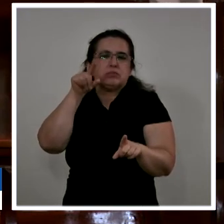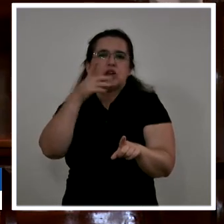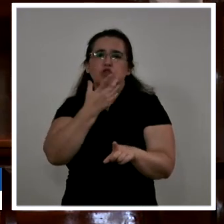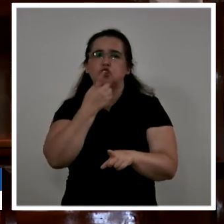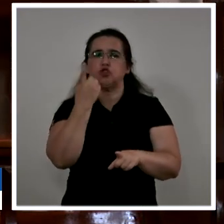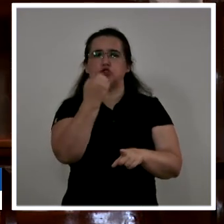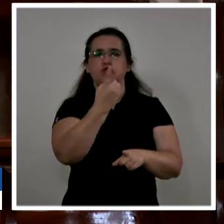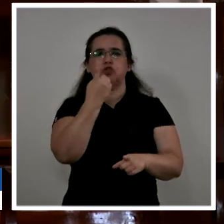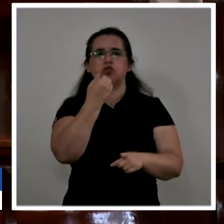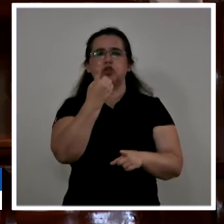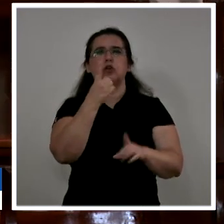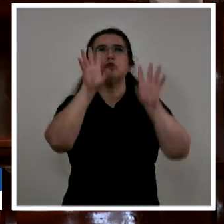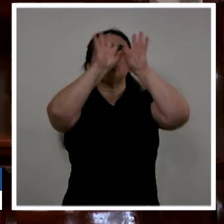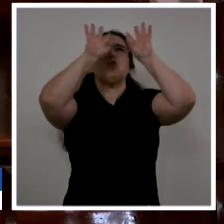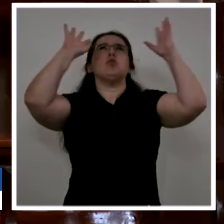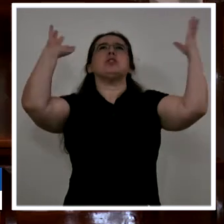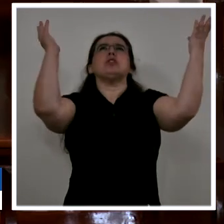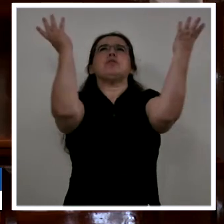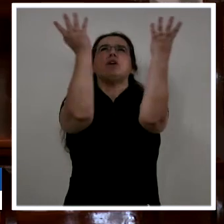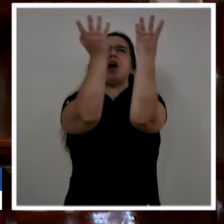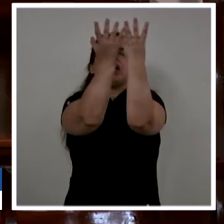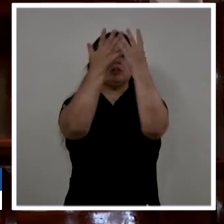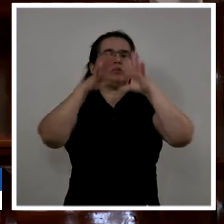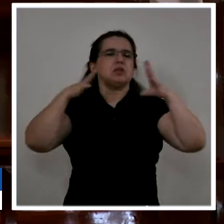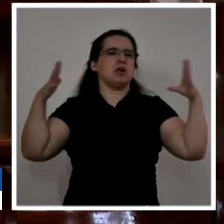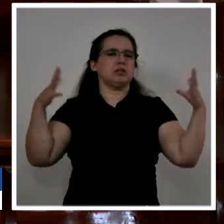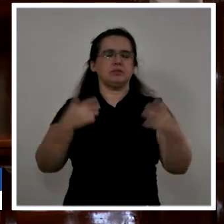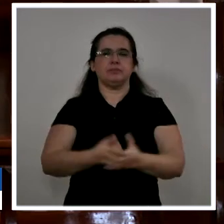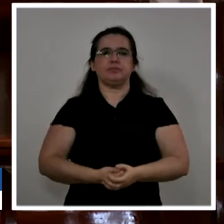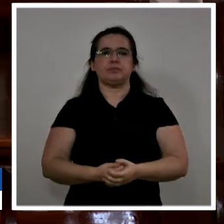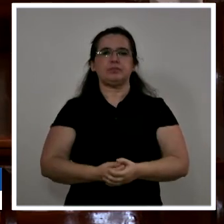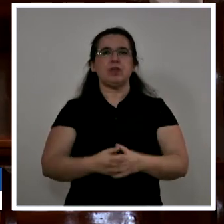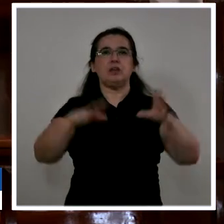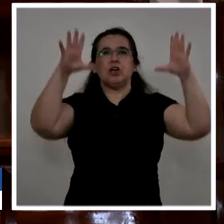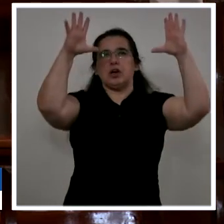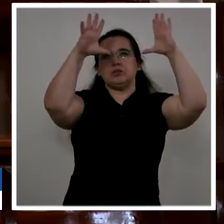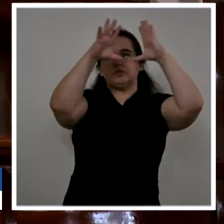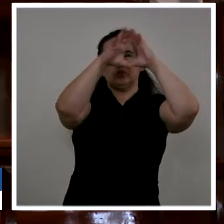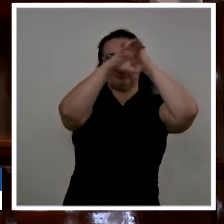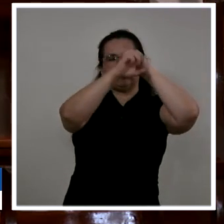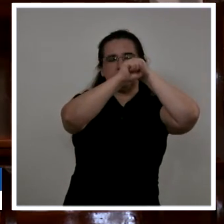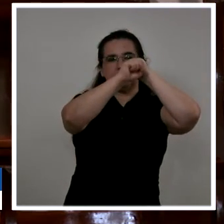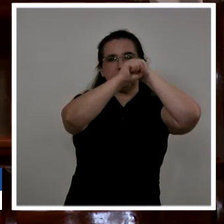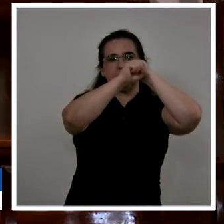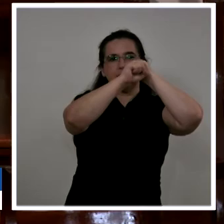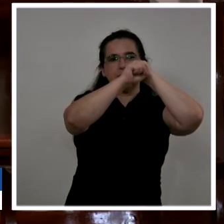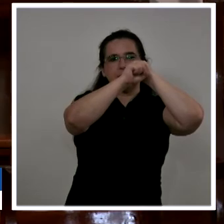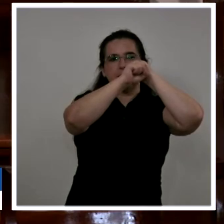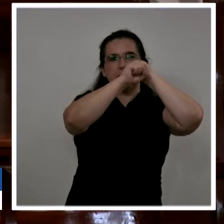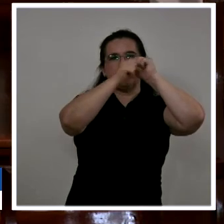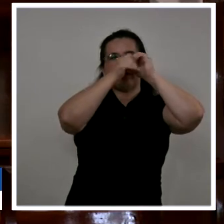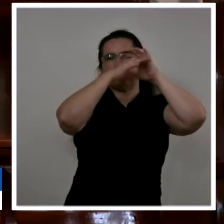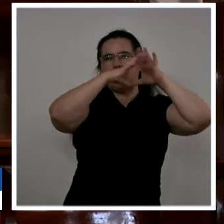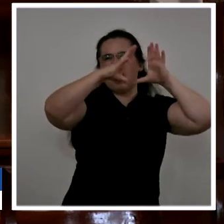isolado no grande universo. In our obscurity. Na sua obscuridade, in all this vastness, e em toda a sua